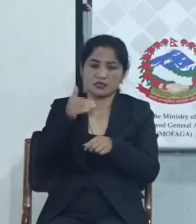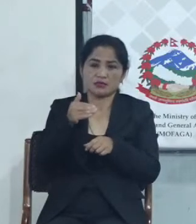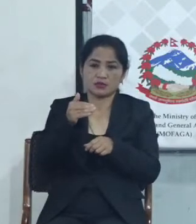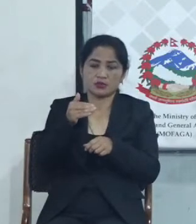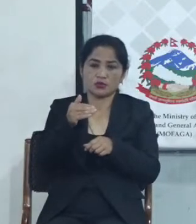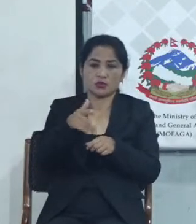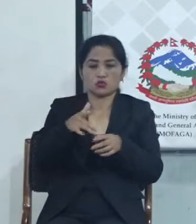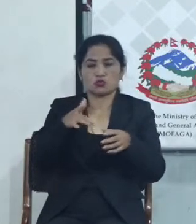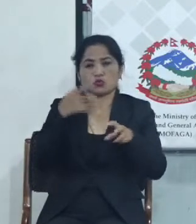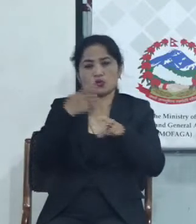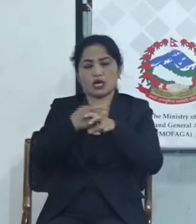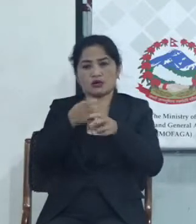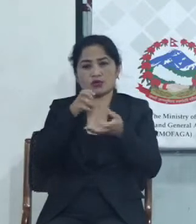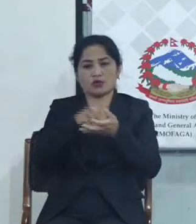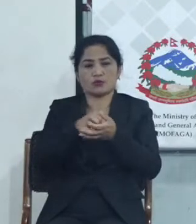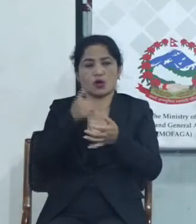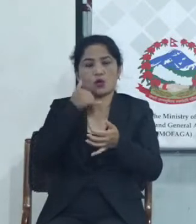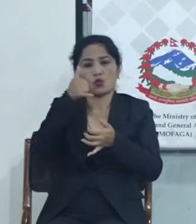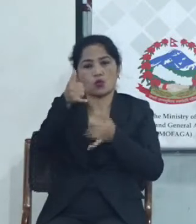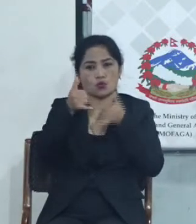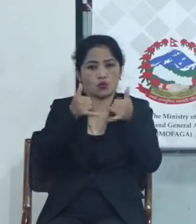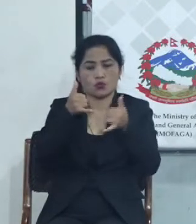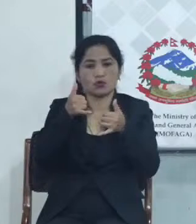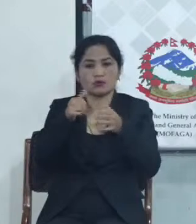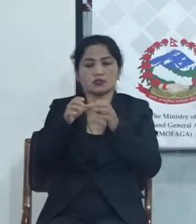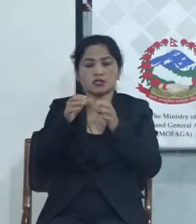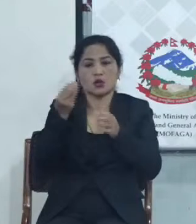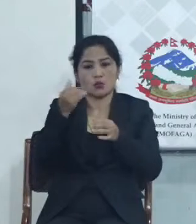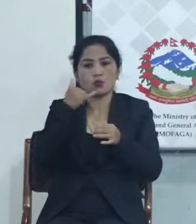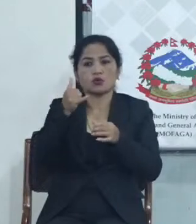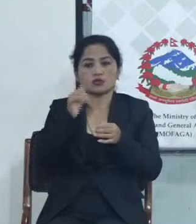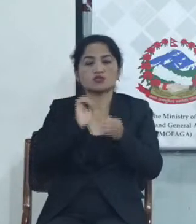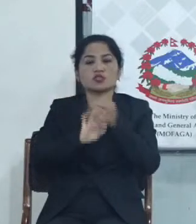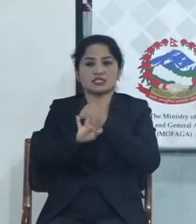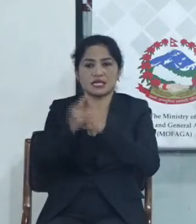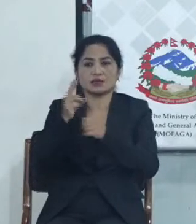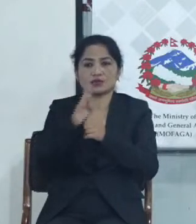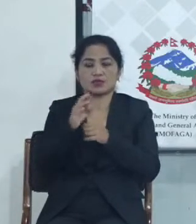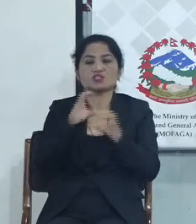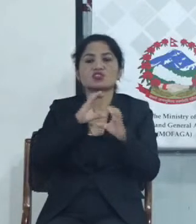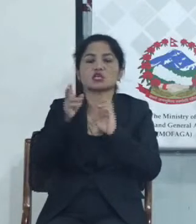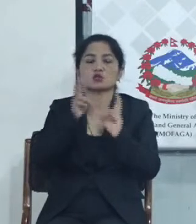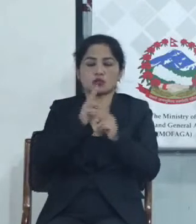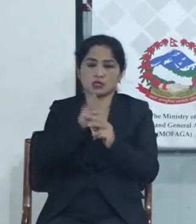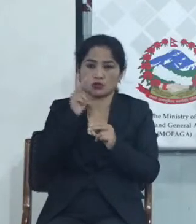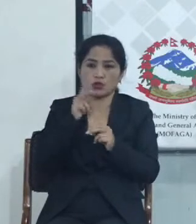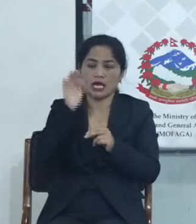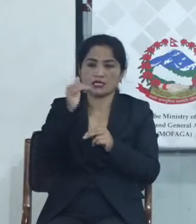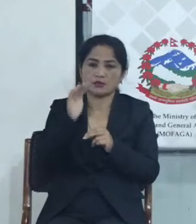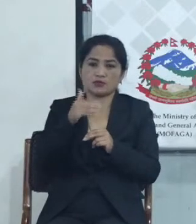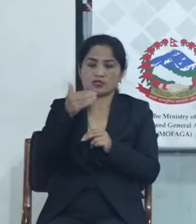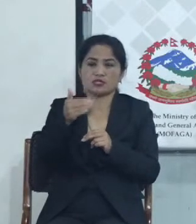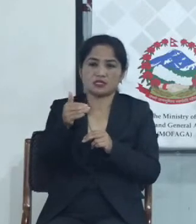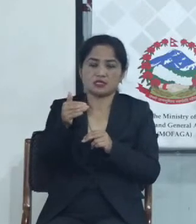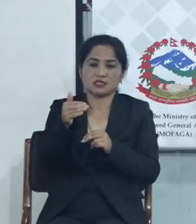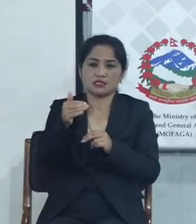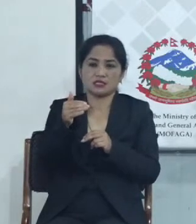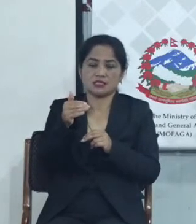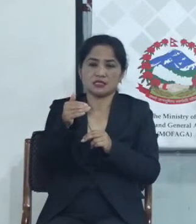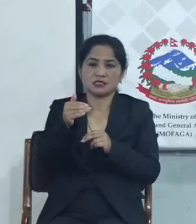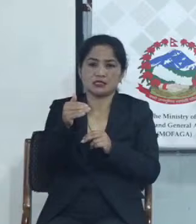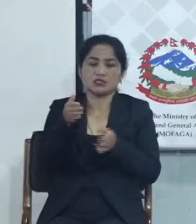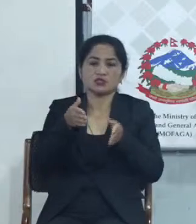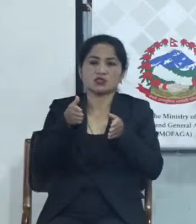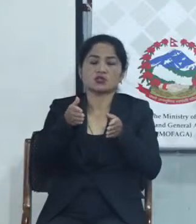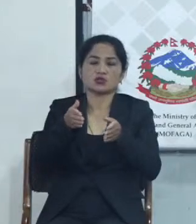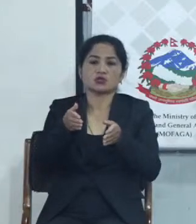telephone in that remote area. Then I talked to the Director General of the road. Then there was a CDMA phone.